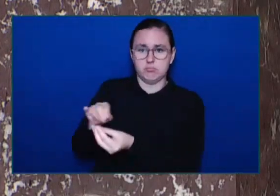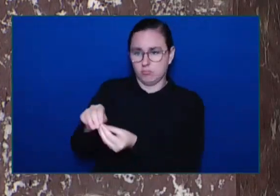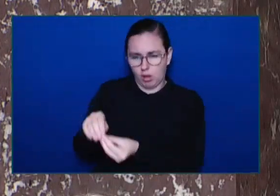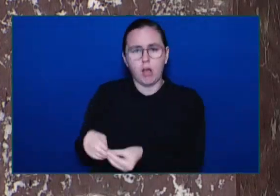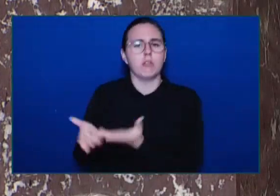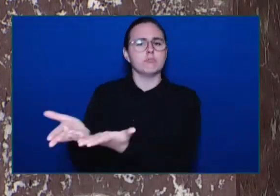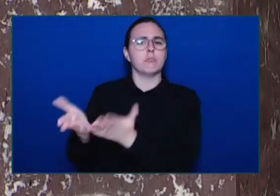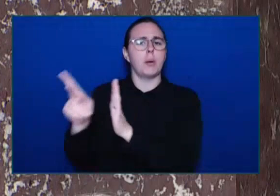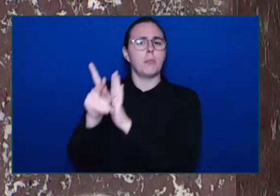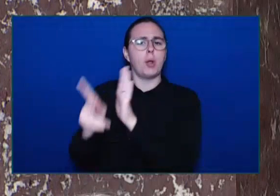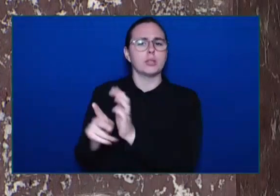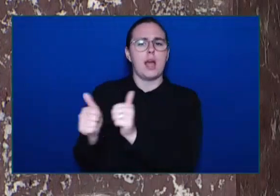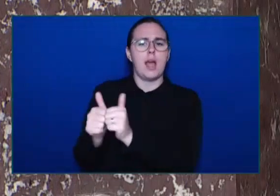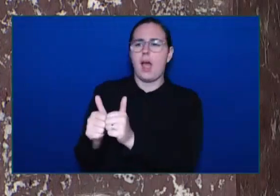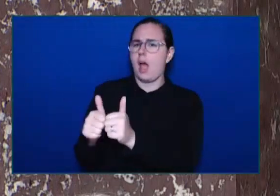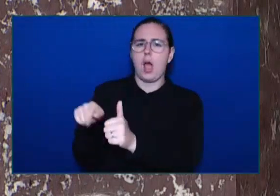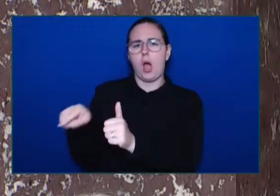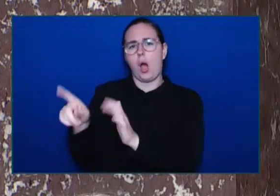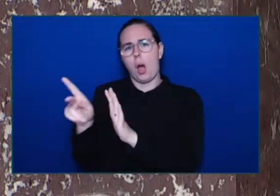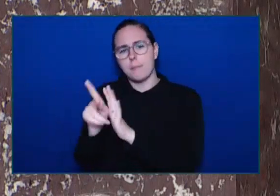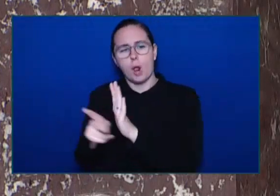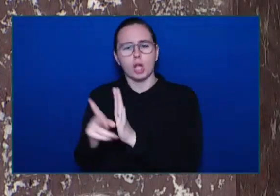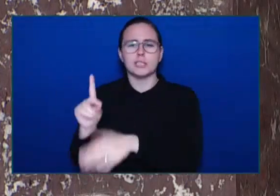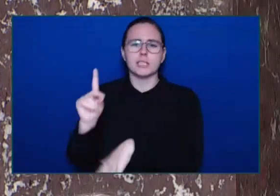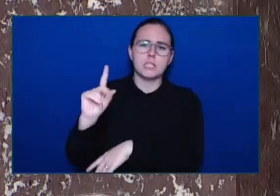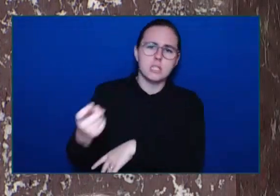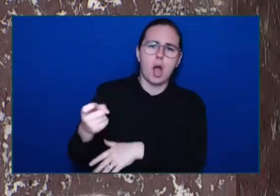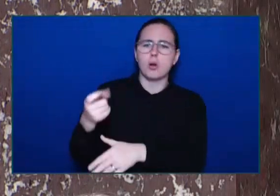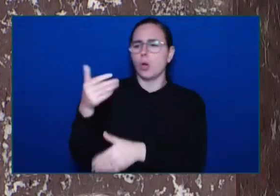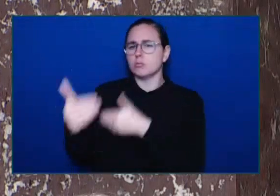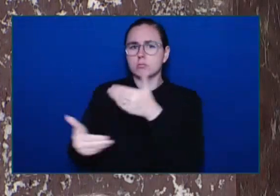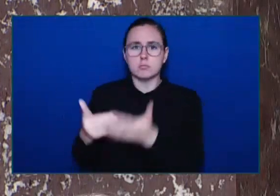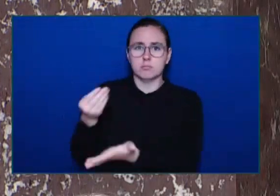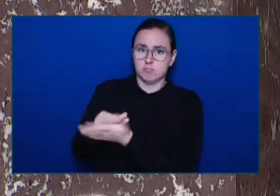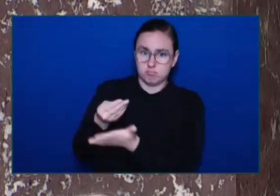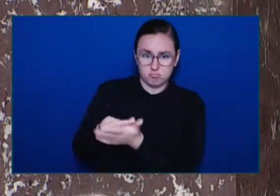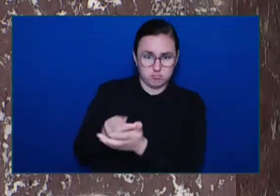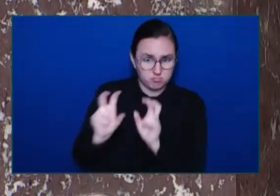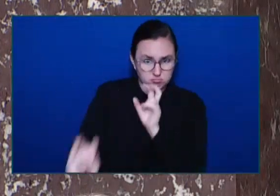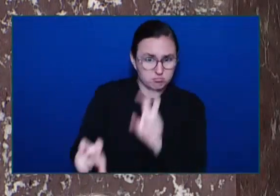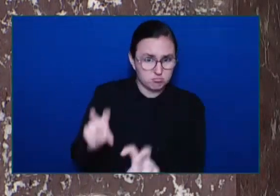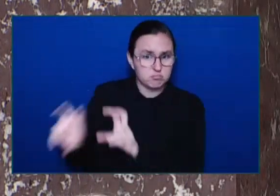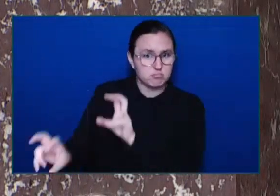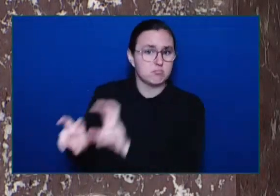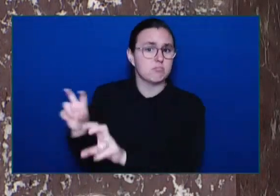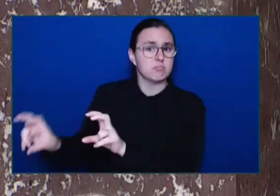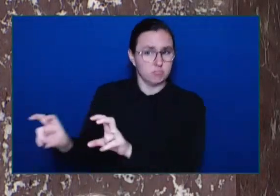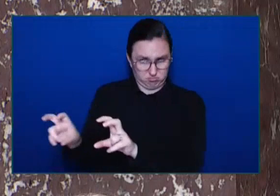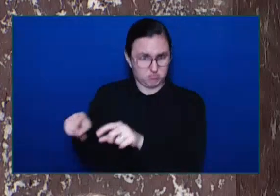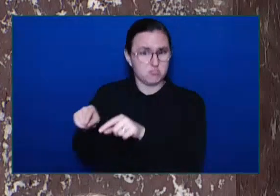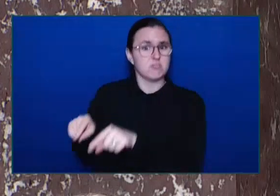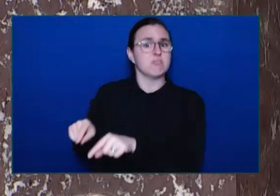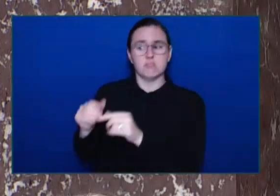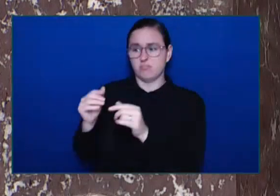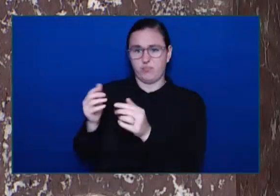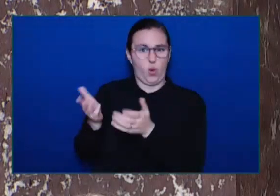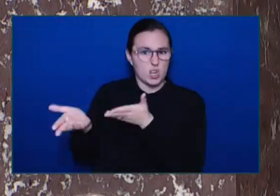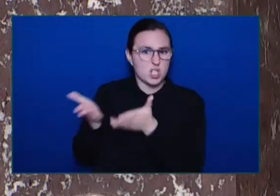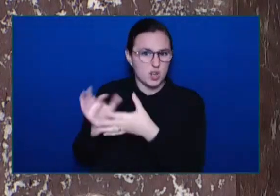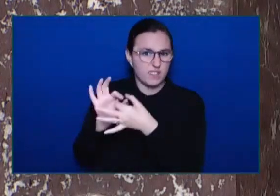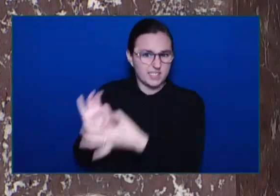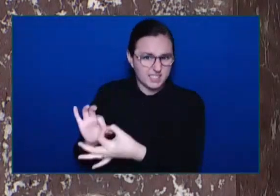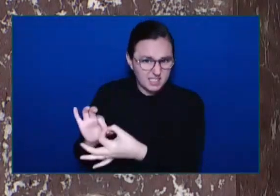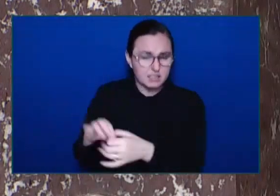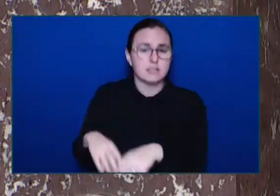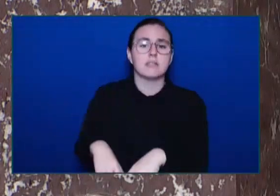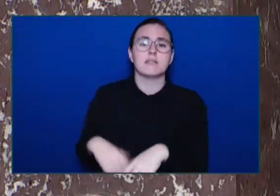all children with disabilities, and addresses critical barriers to access. This plan was shared, Mr. Speaker, with this government 2 months